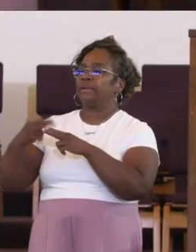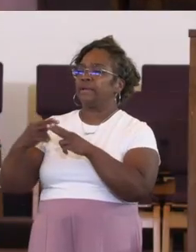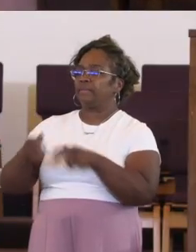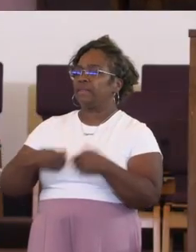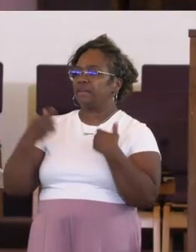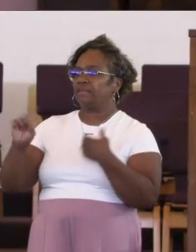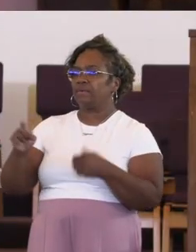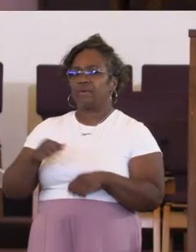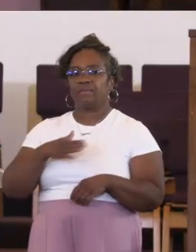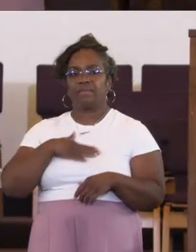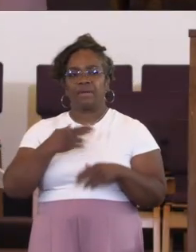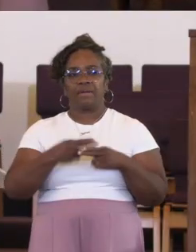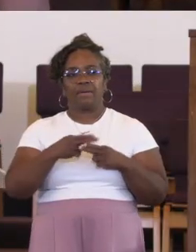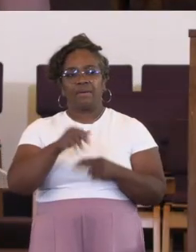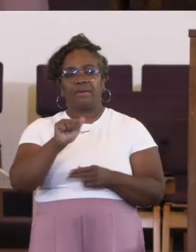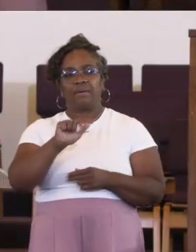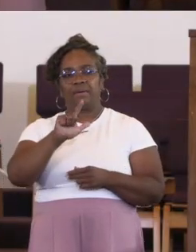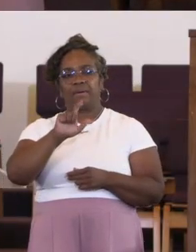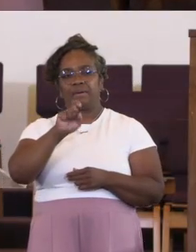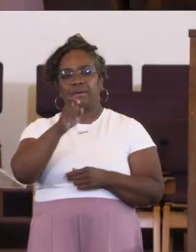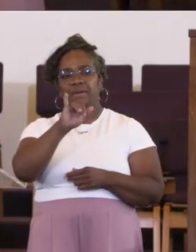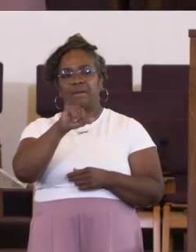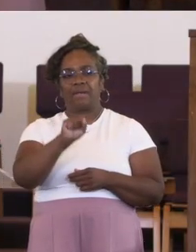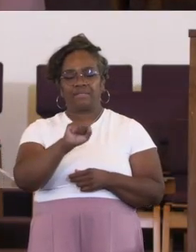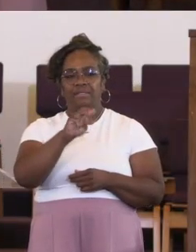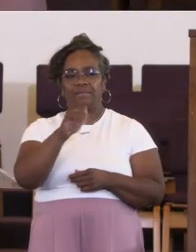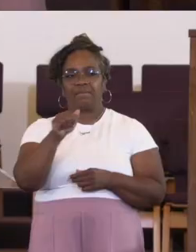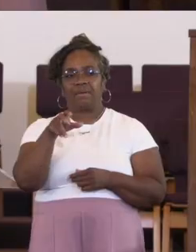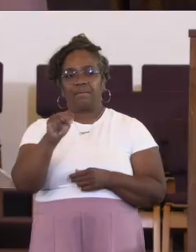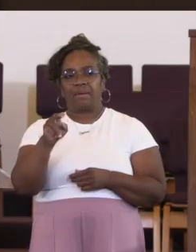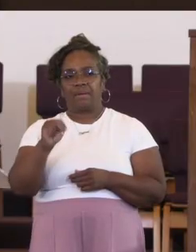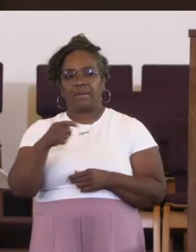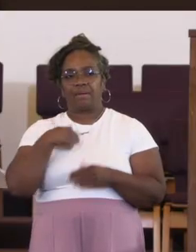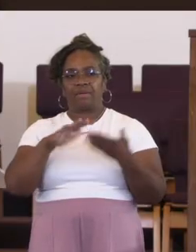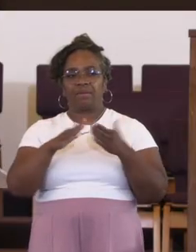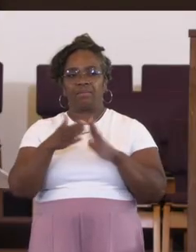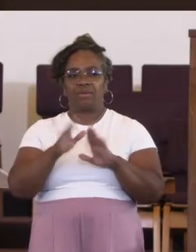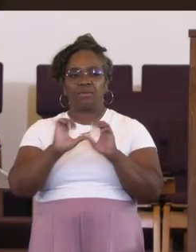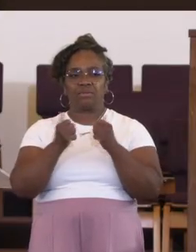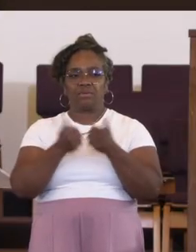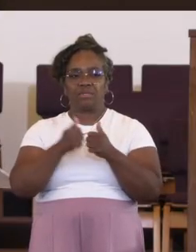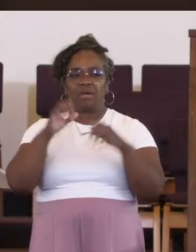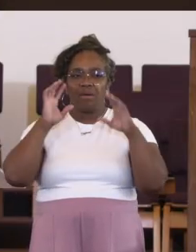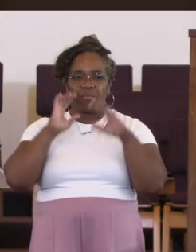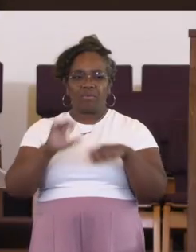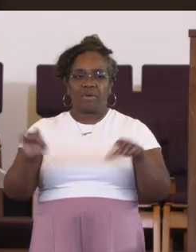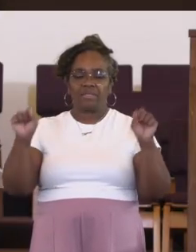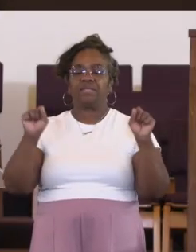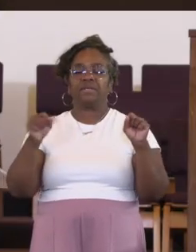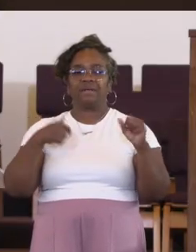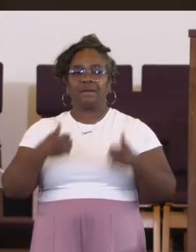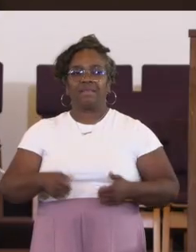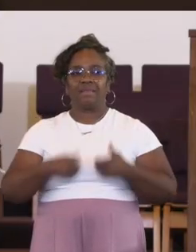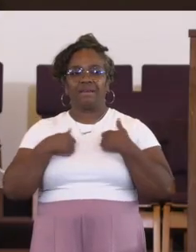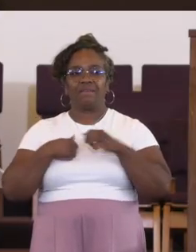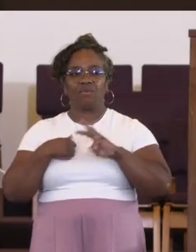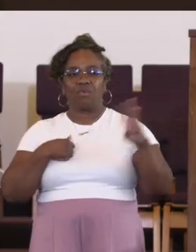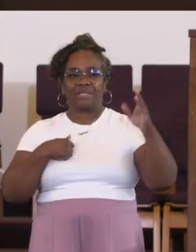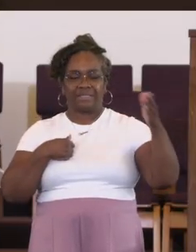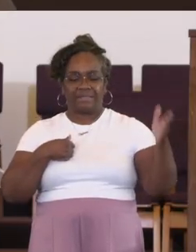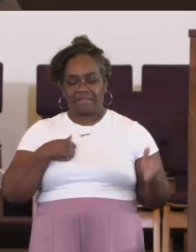My name is Alexis Mann, and I'm the Community Association President for Living a Good Life, and I reside in the West End, so I'm 2 minutes